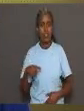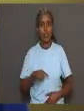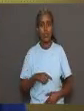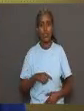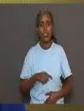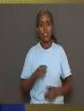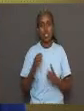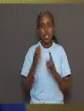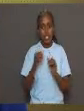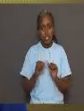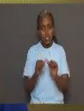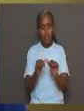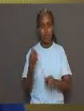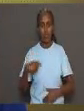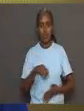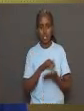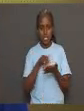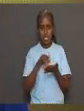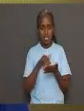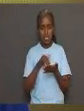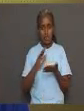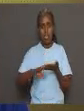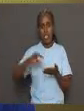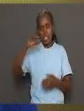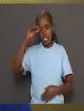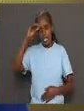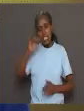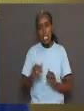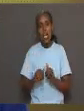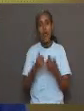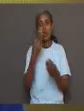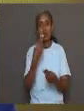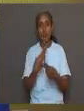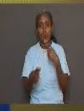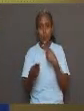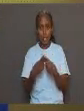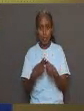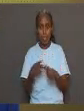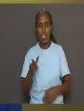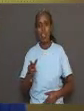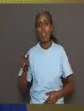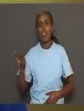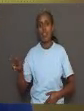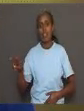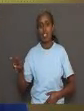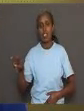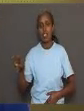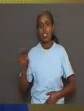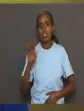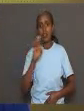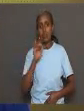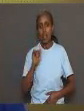be continuing our studies by learning how to multiply a vector by a